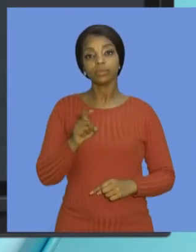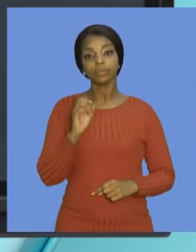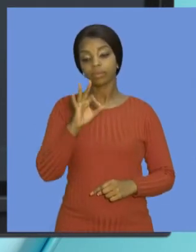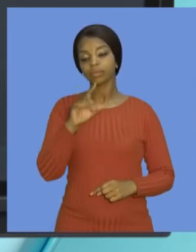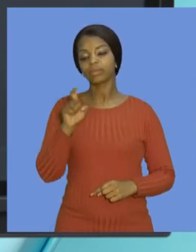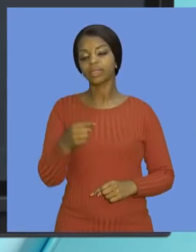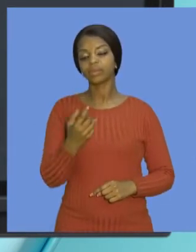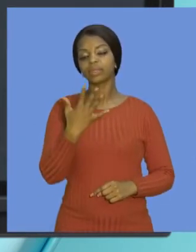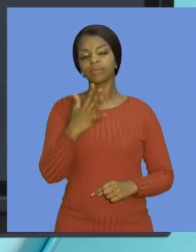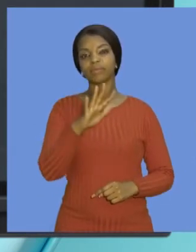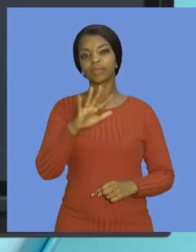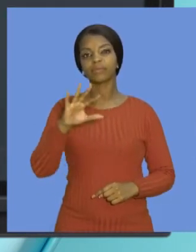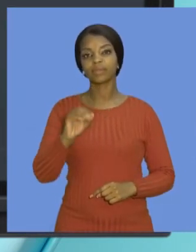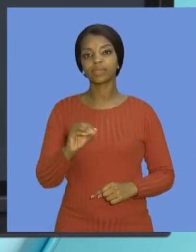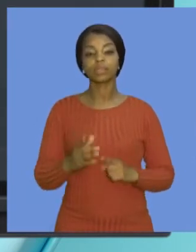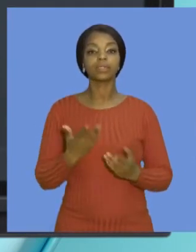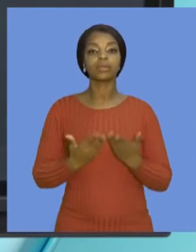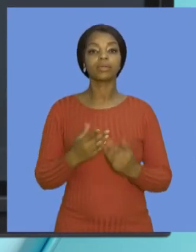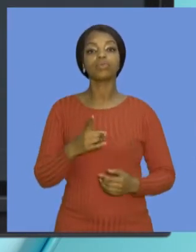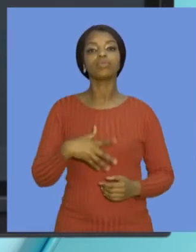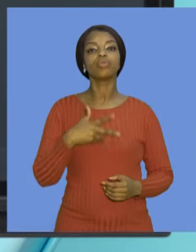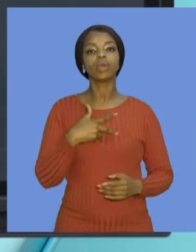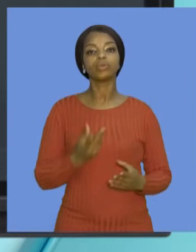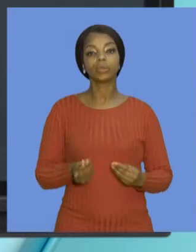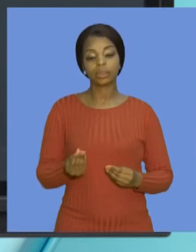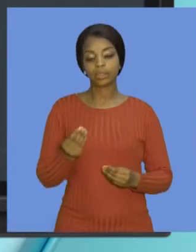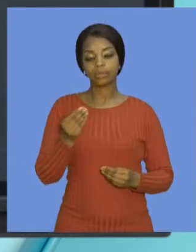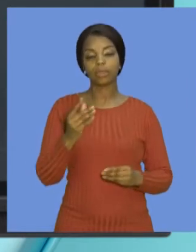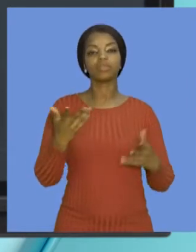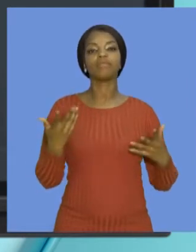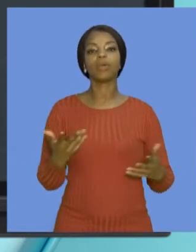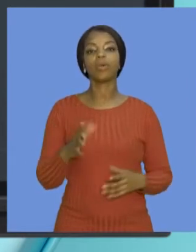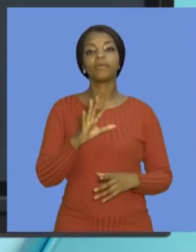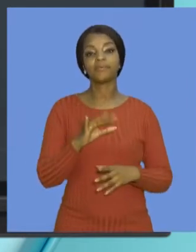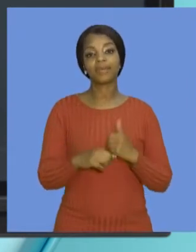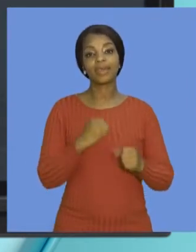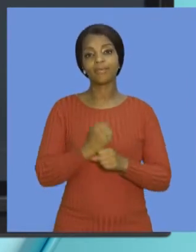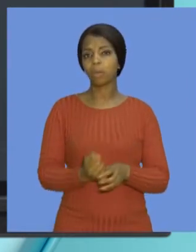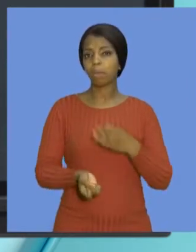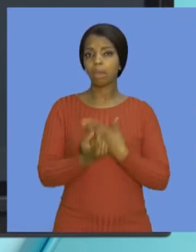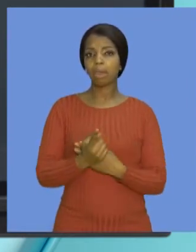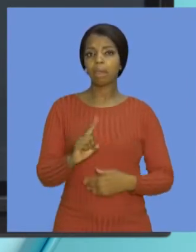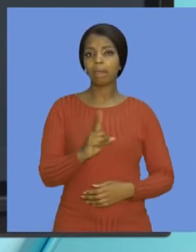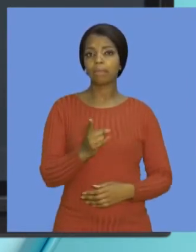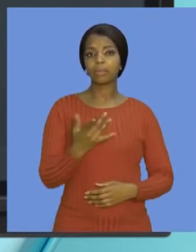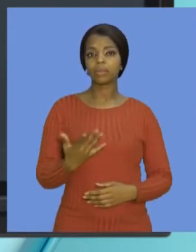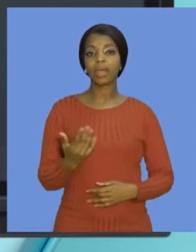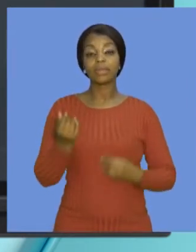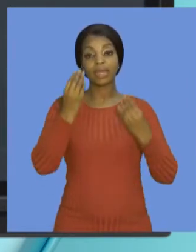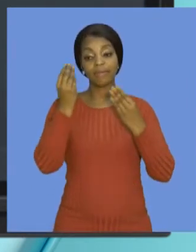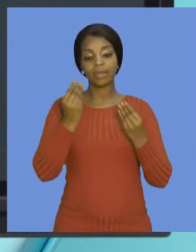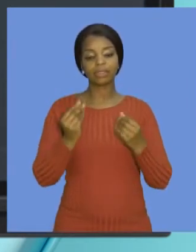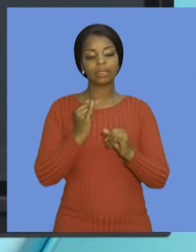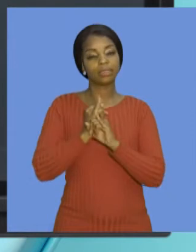invest is 3,550. They want to invest it for how long? For 5 years. What is happening here? The